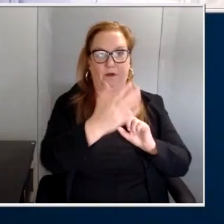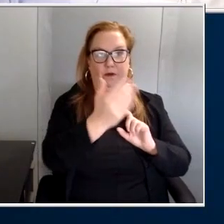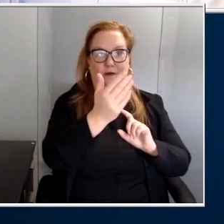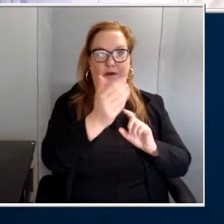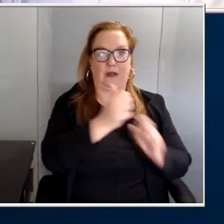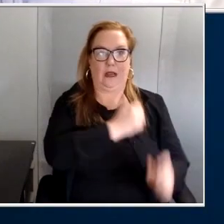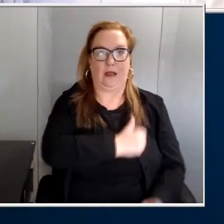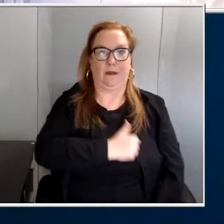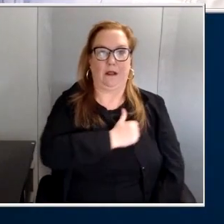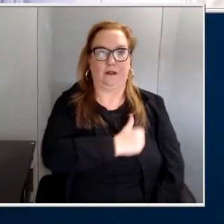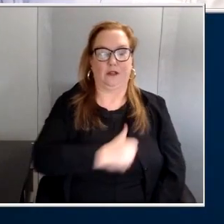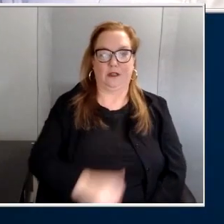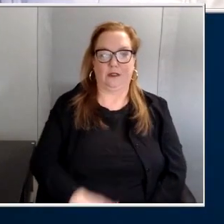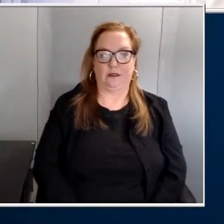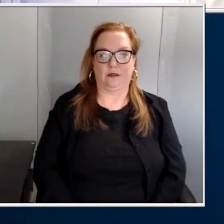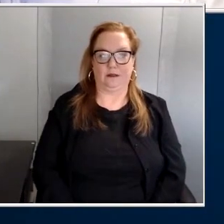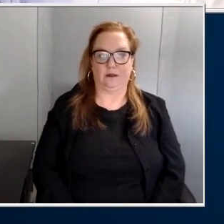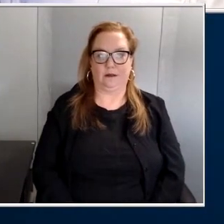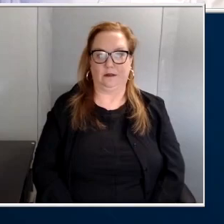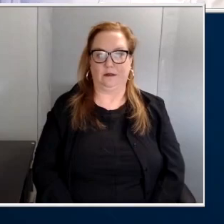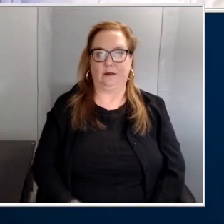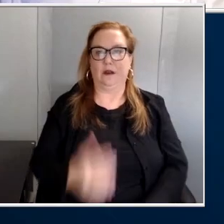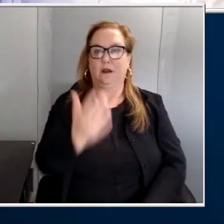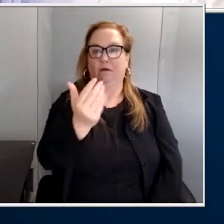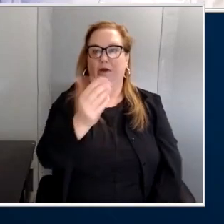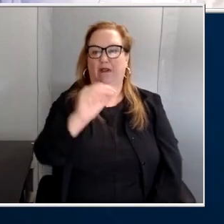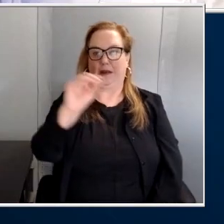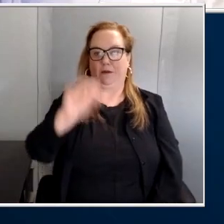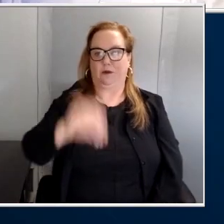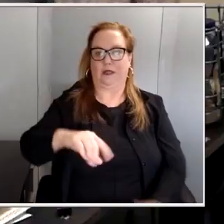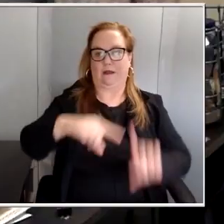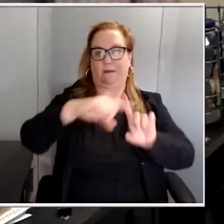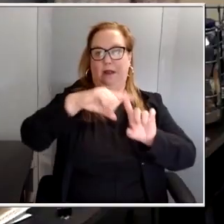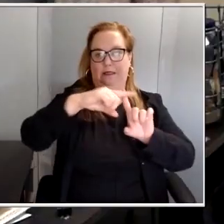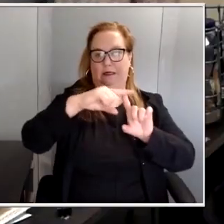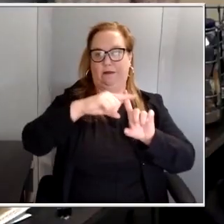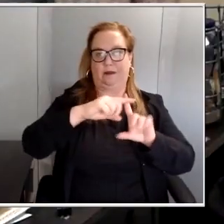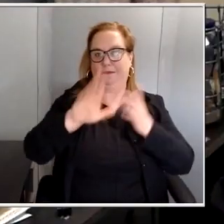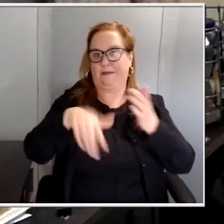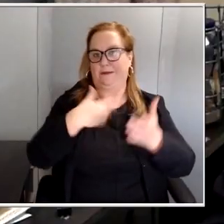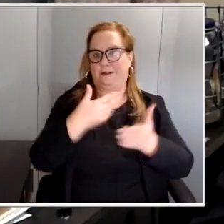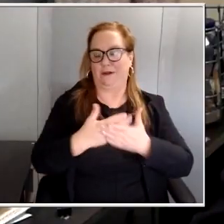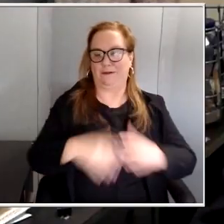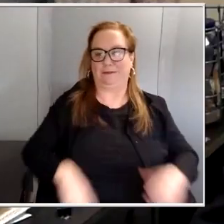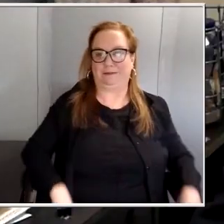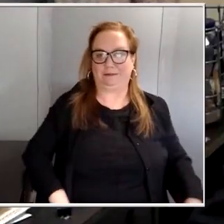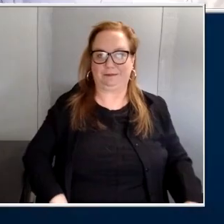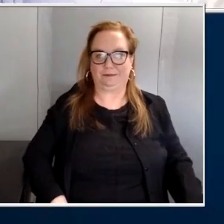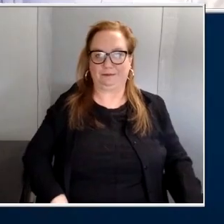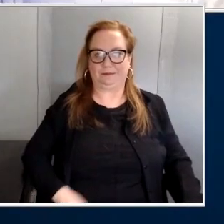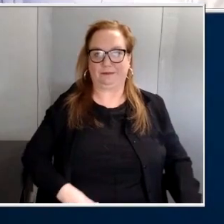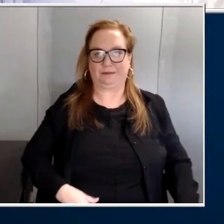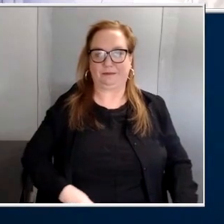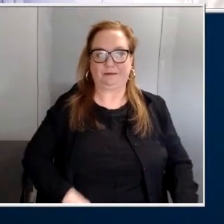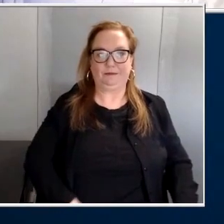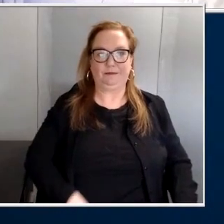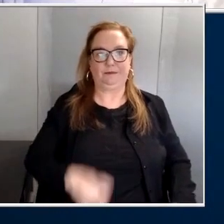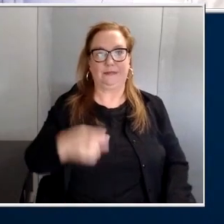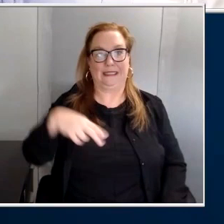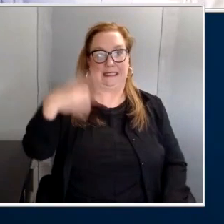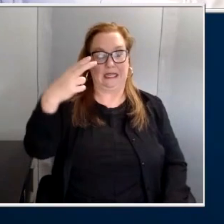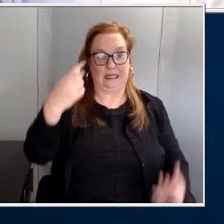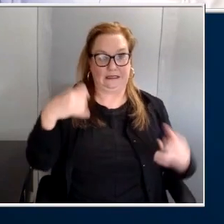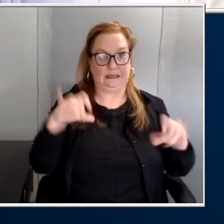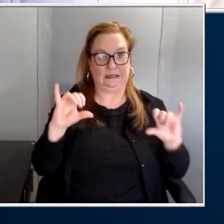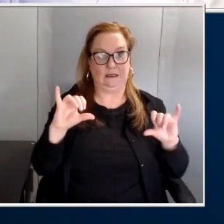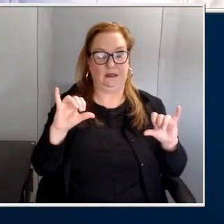you go ahead. We're about 15% on the positivity as well. So that was all. Thanks. Yeah, so it's pretty high. And I would just say there